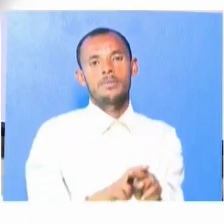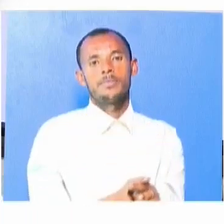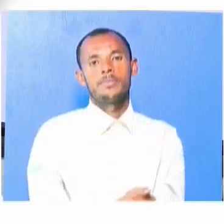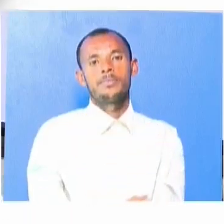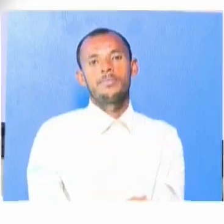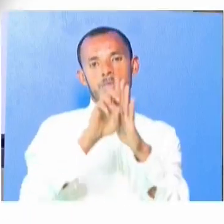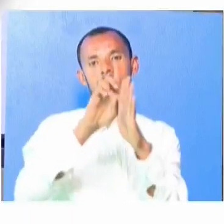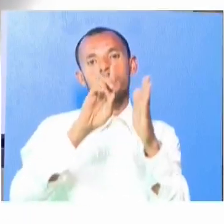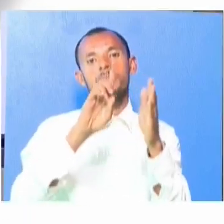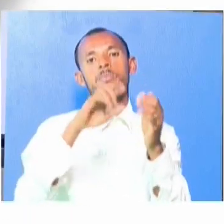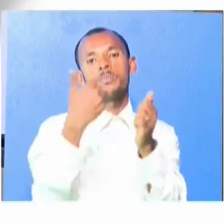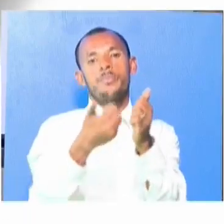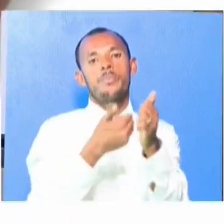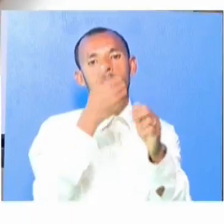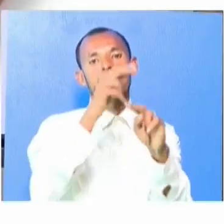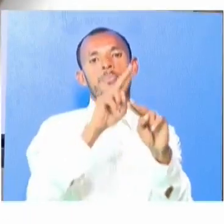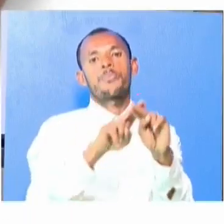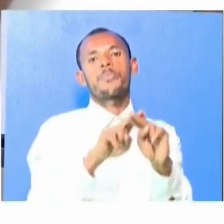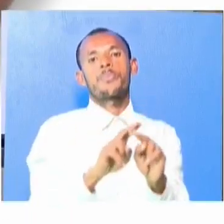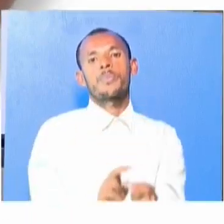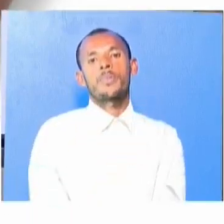numbers